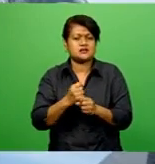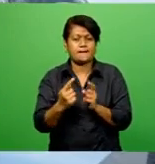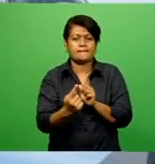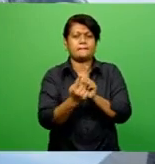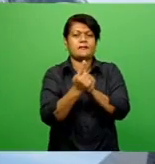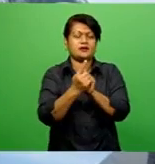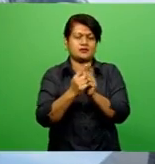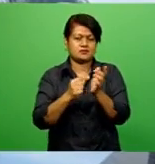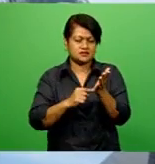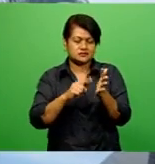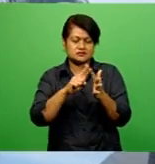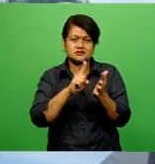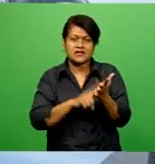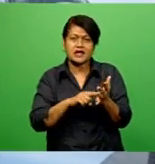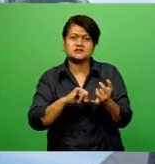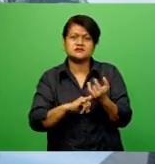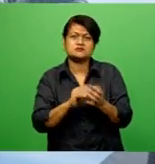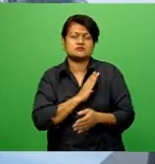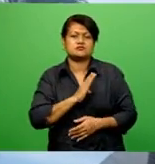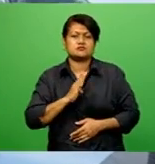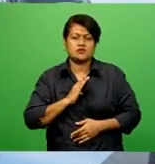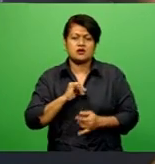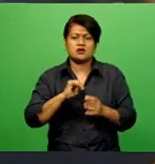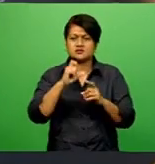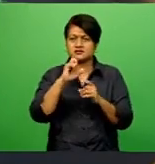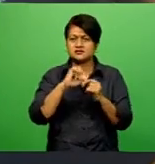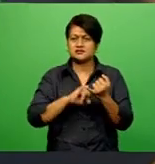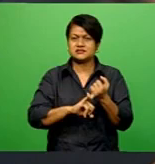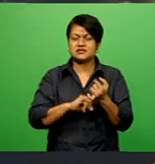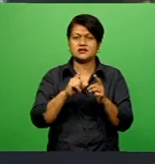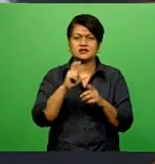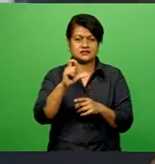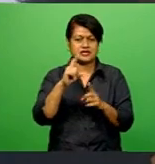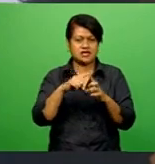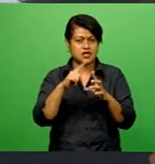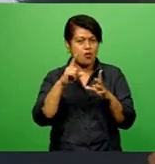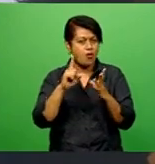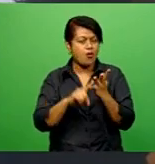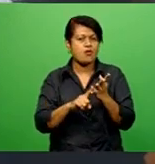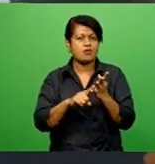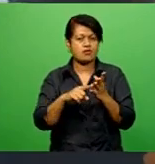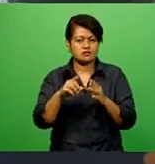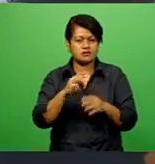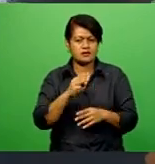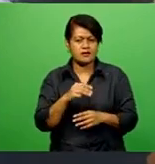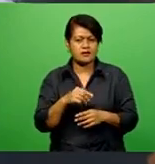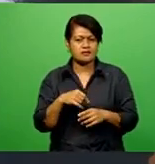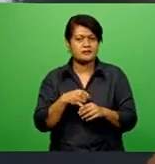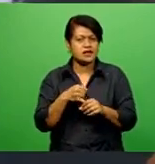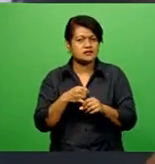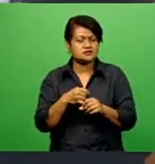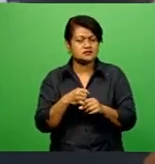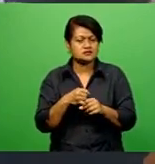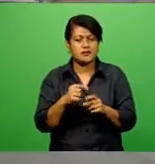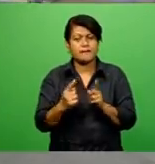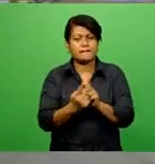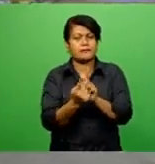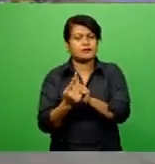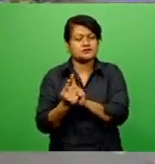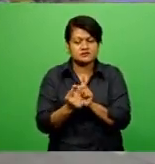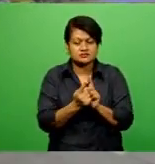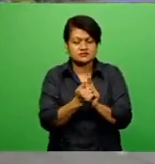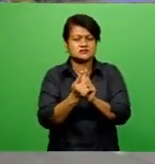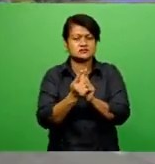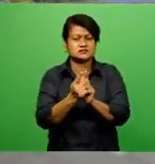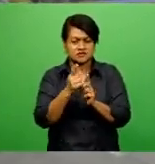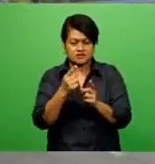TSLB board and CEO, the Dean of the FNU College of Medicine and the Solicitor General's office, along with a